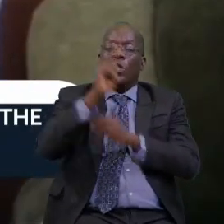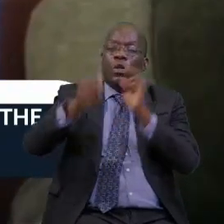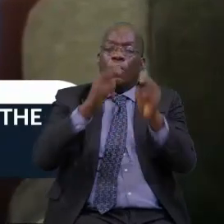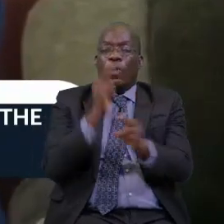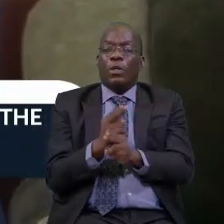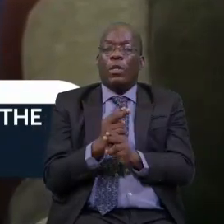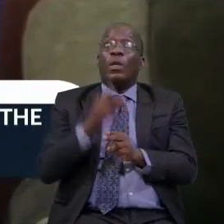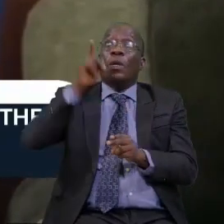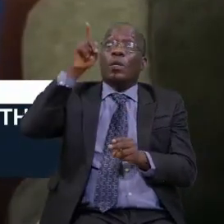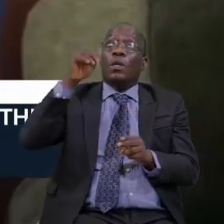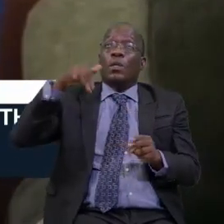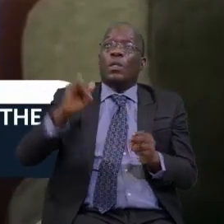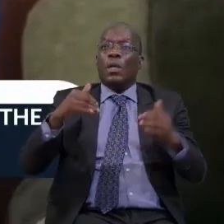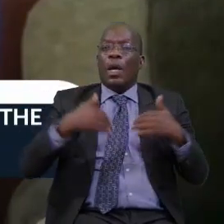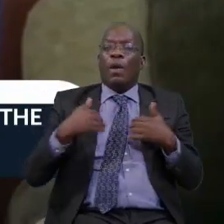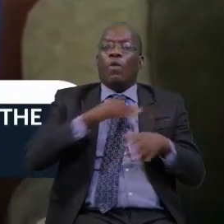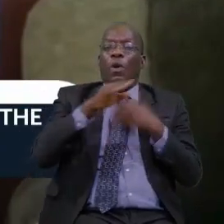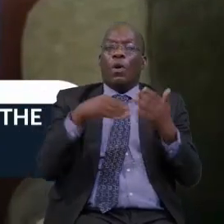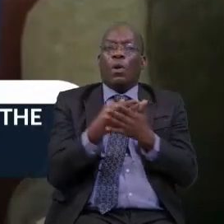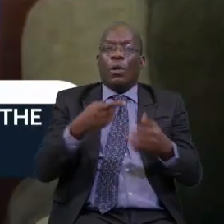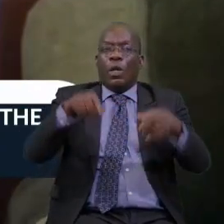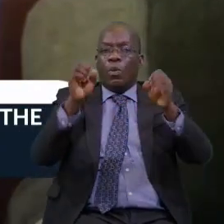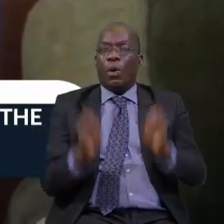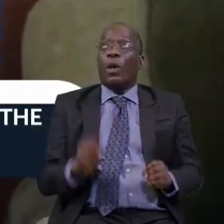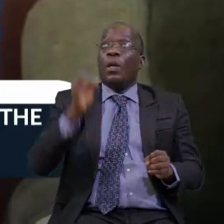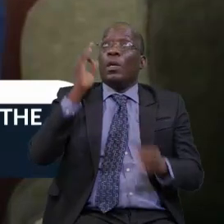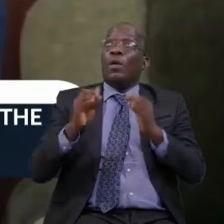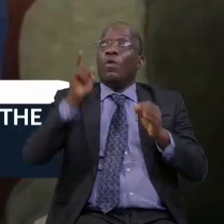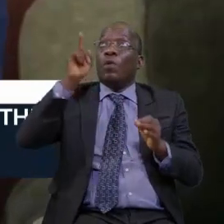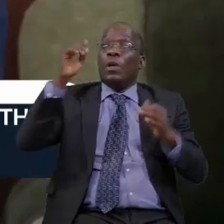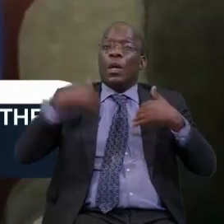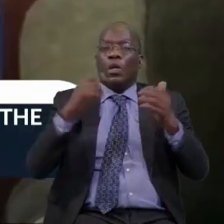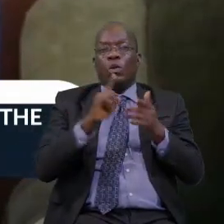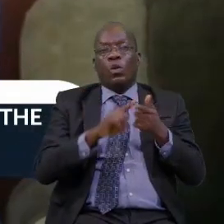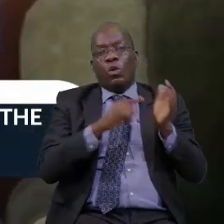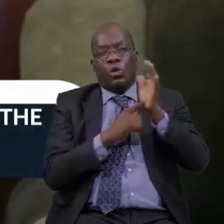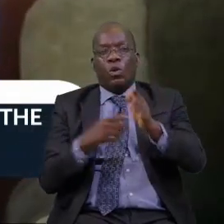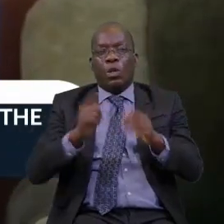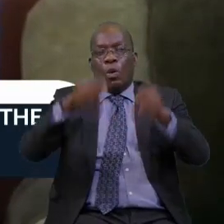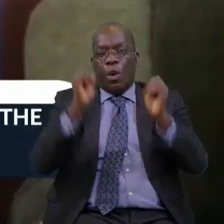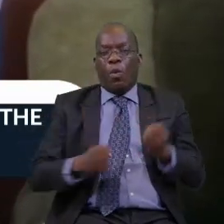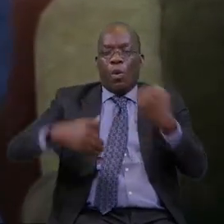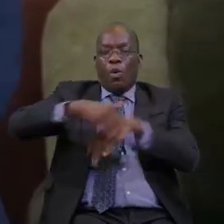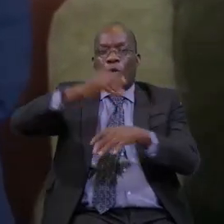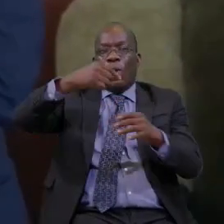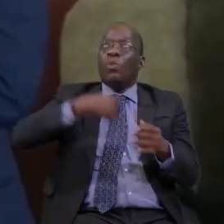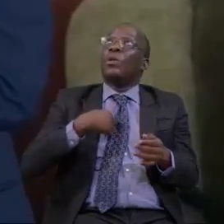he has to exercise the power over me, he will. And he will do something